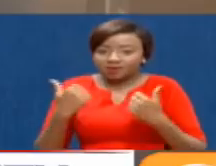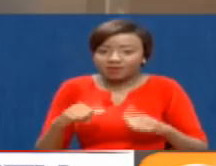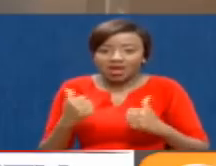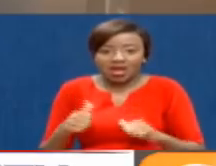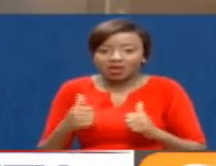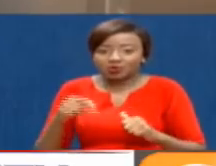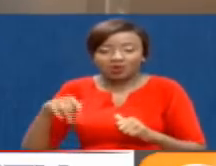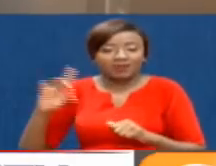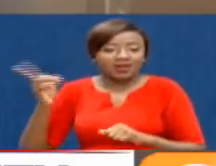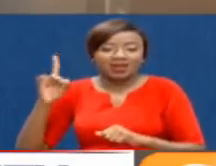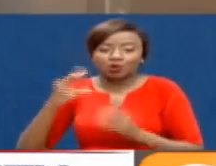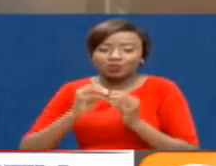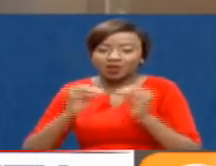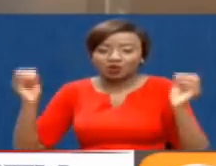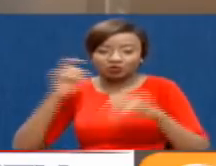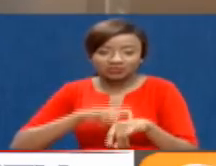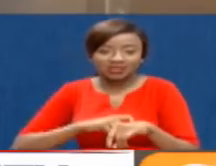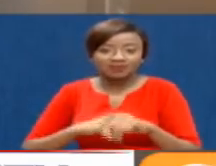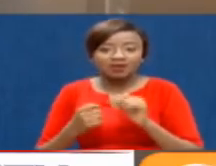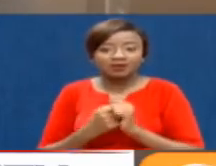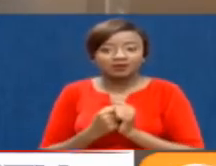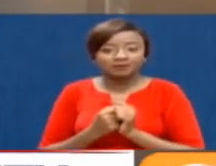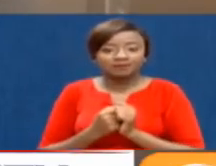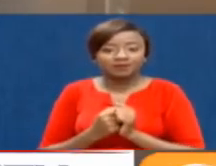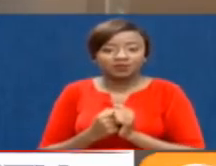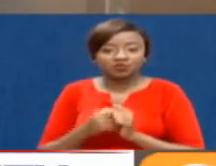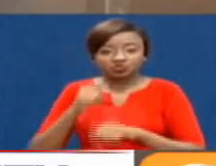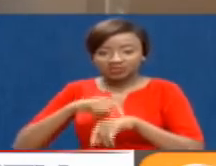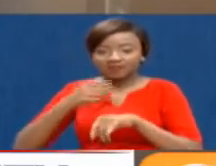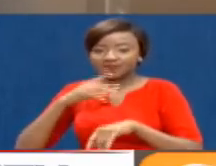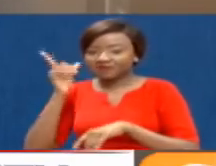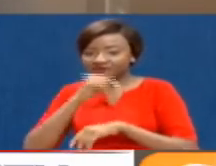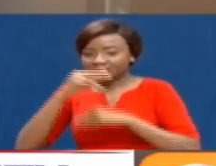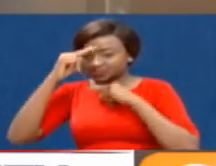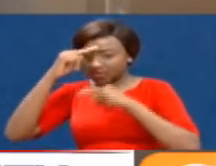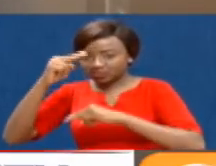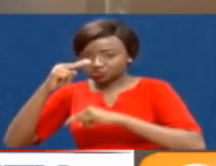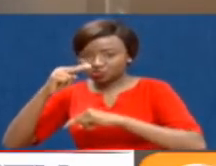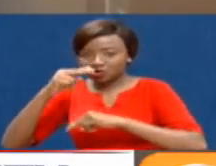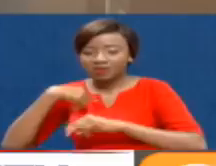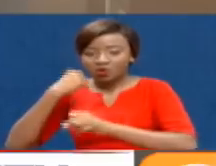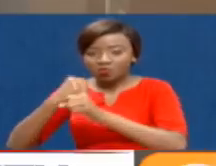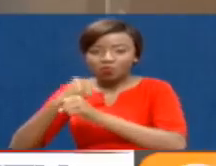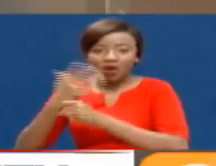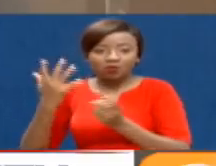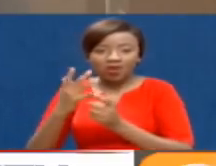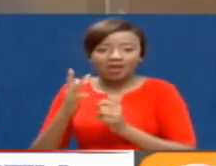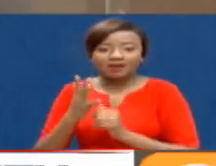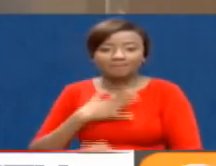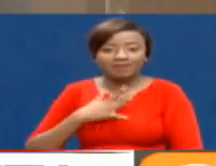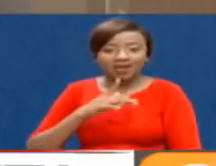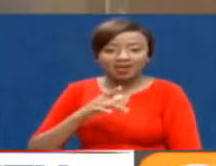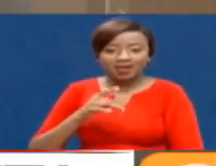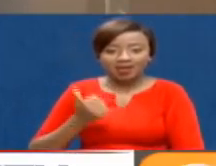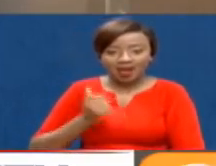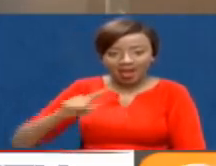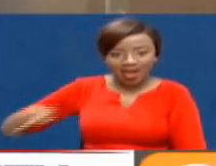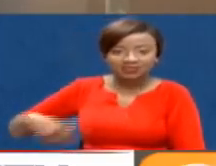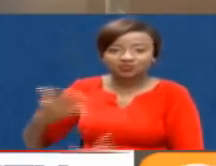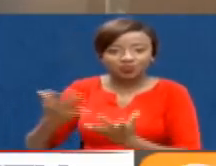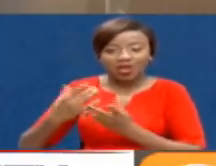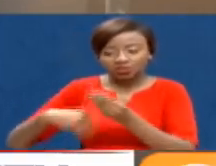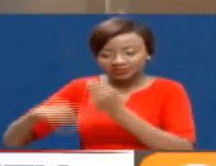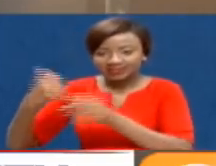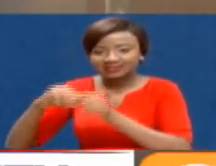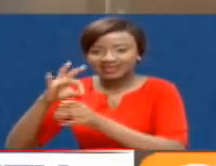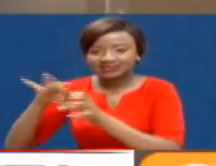long. My first job coming out of high school, I used to work in my aunt's place that sold tea in Gikomba. So